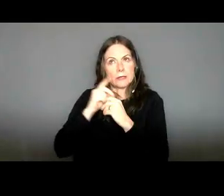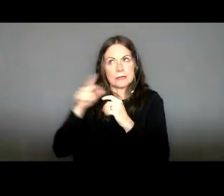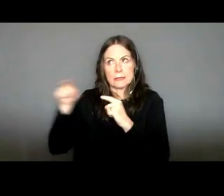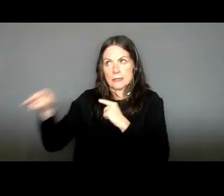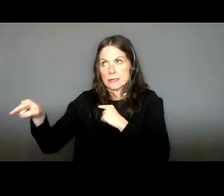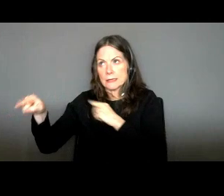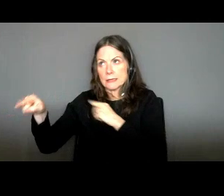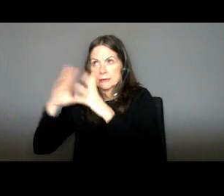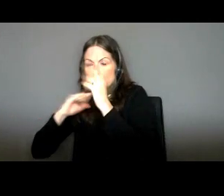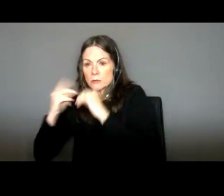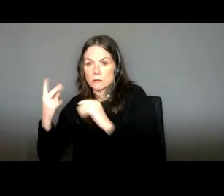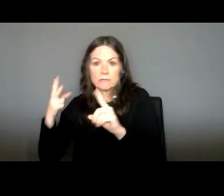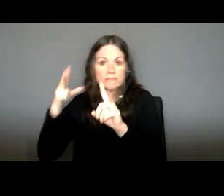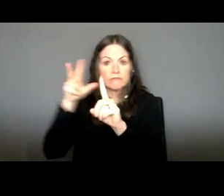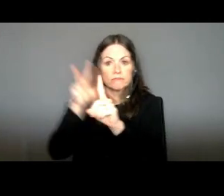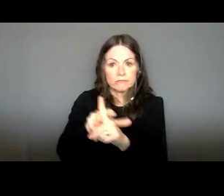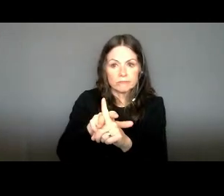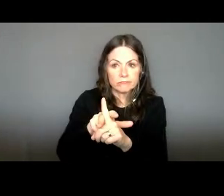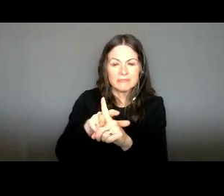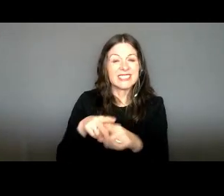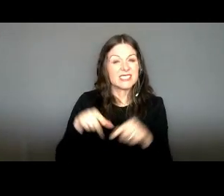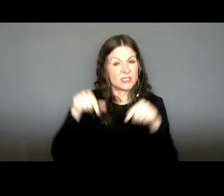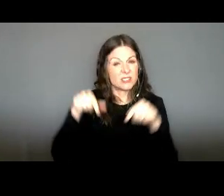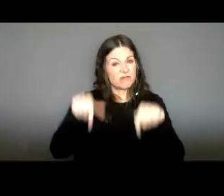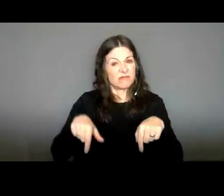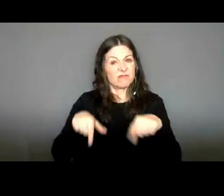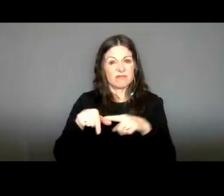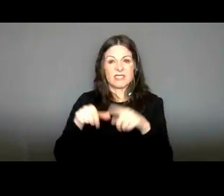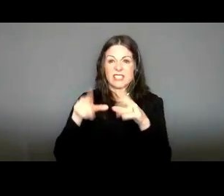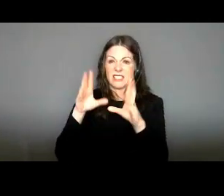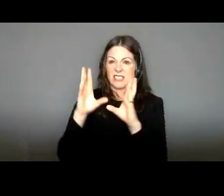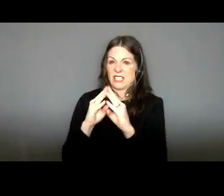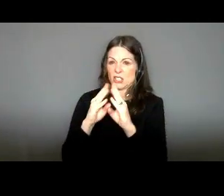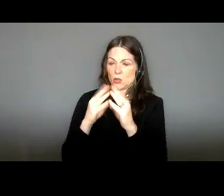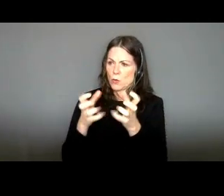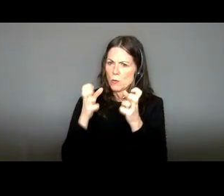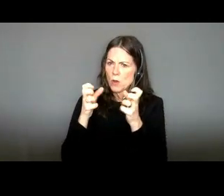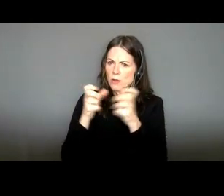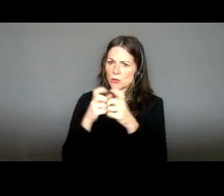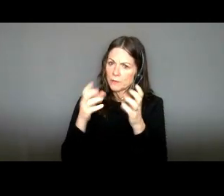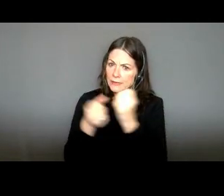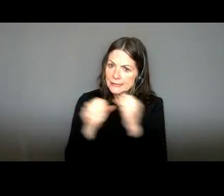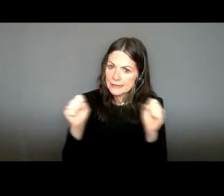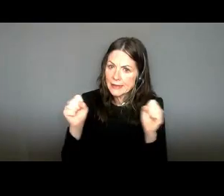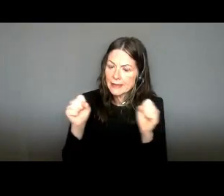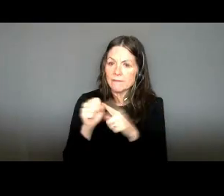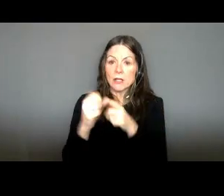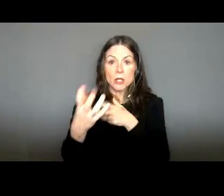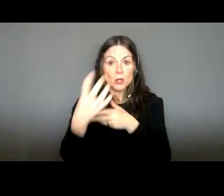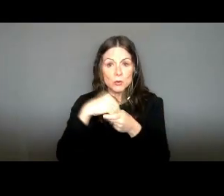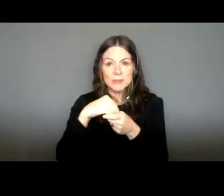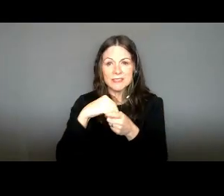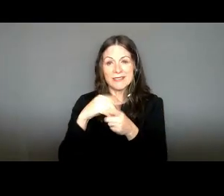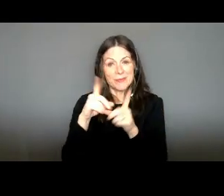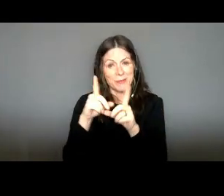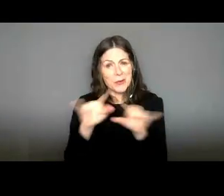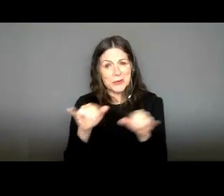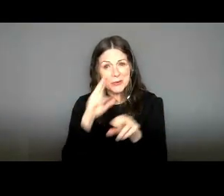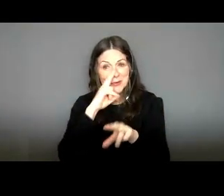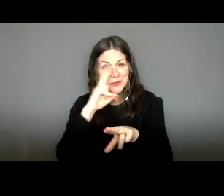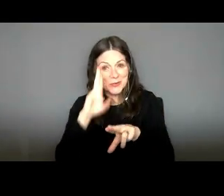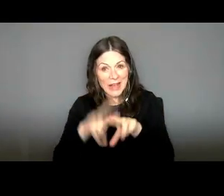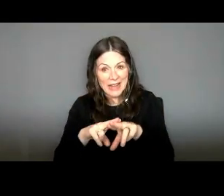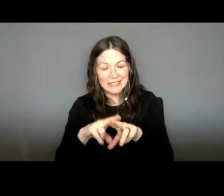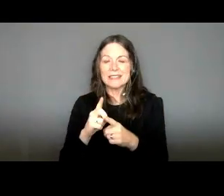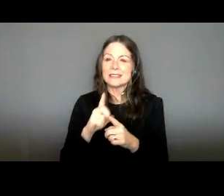this, we really want the session to feel safe, inclusive, and also a little bit fun. So please treat our time